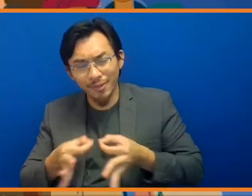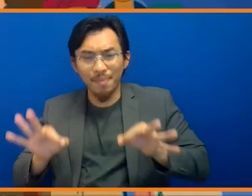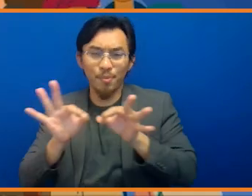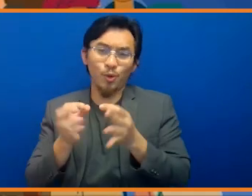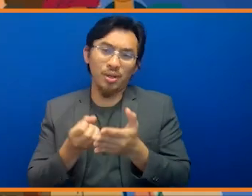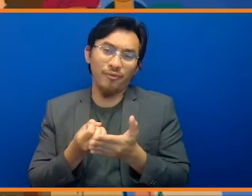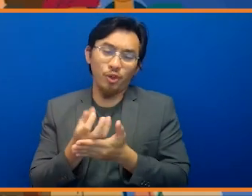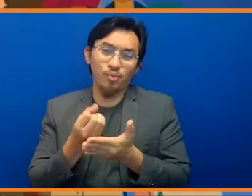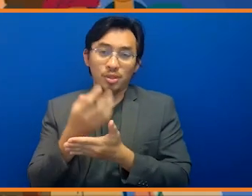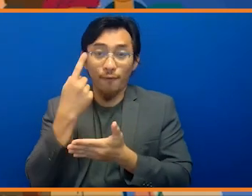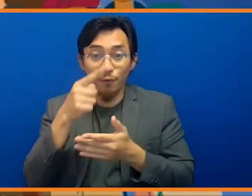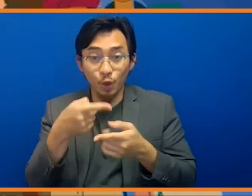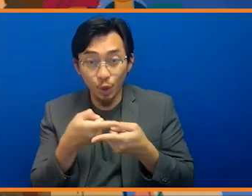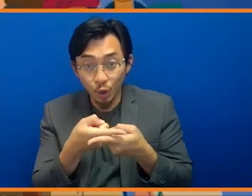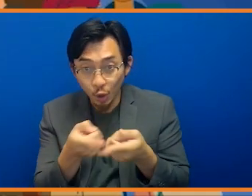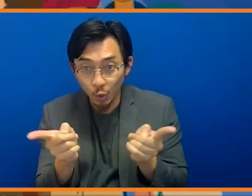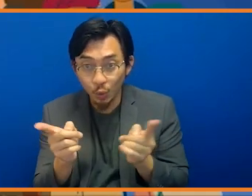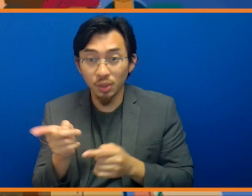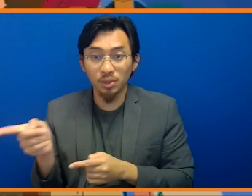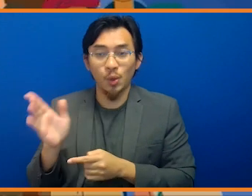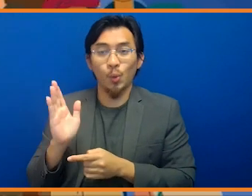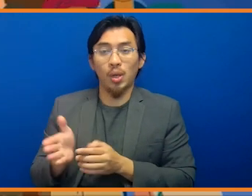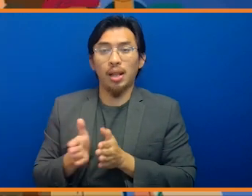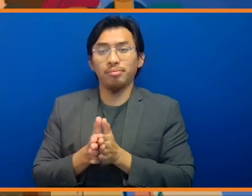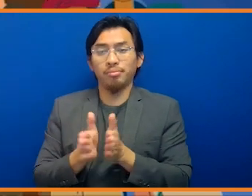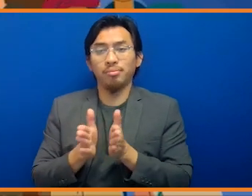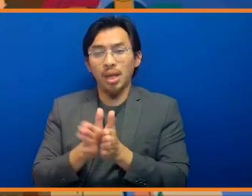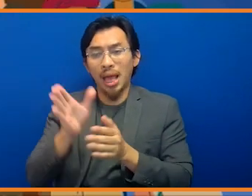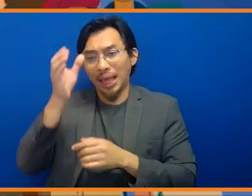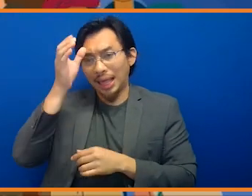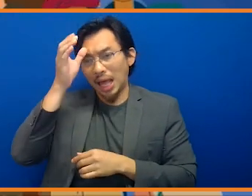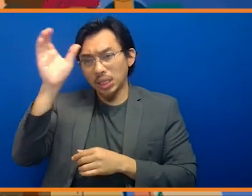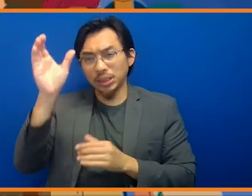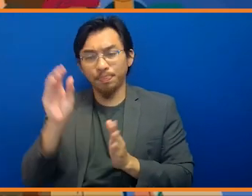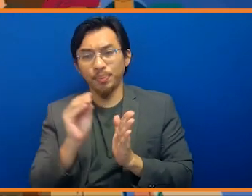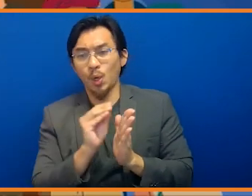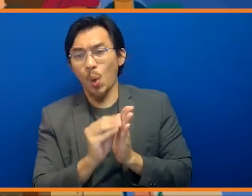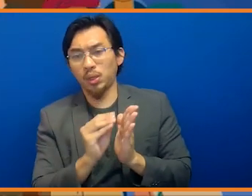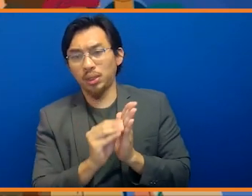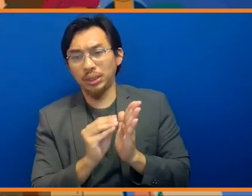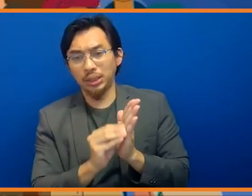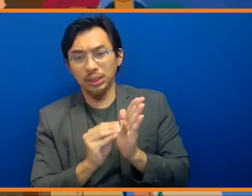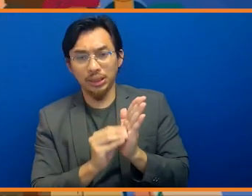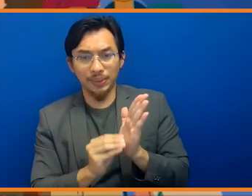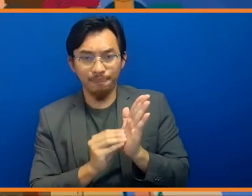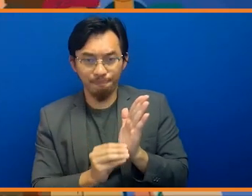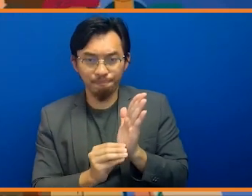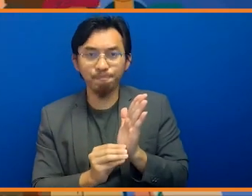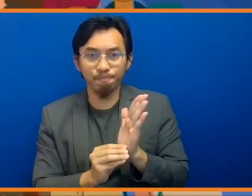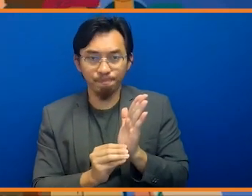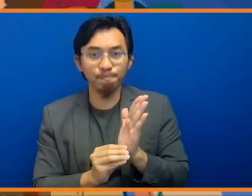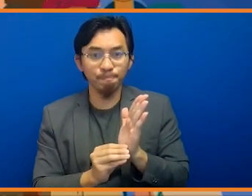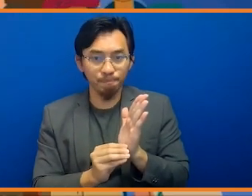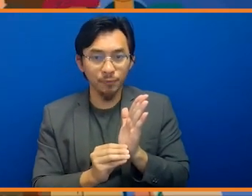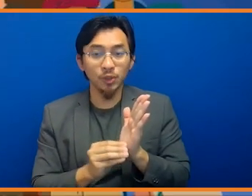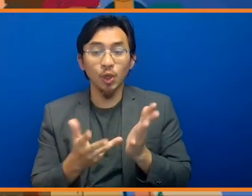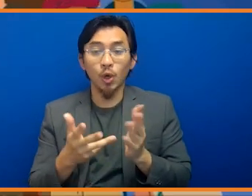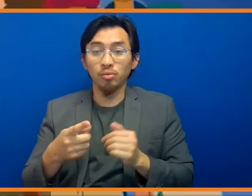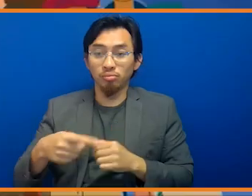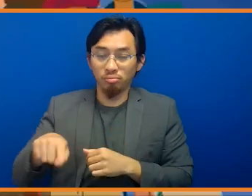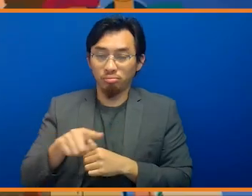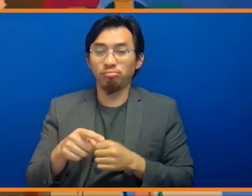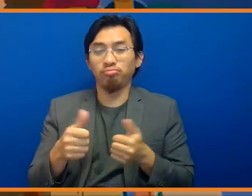for you guys. Dr. Rizana will explain about what is the concept notes, and you